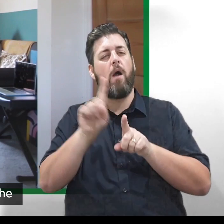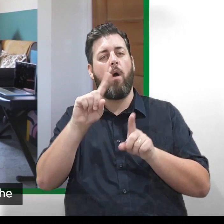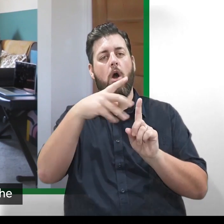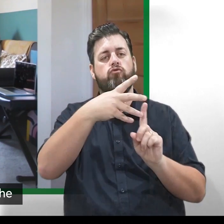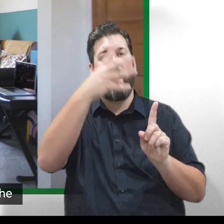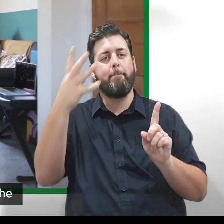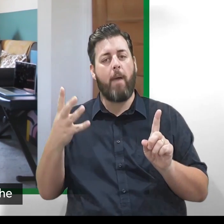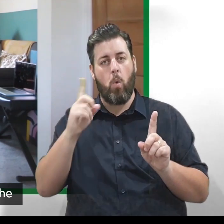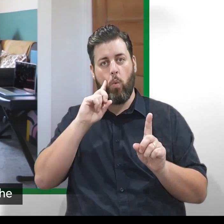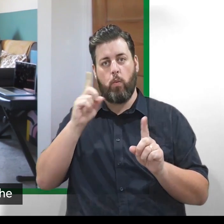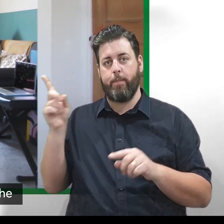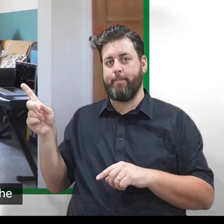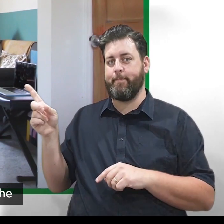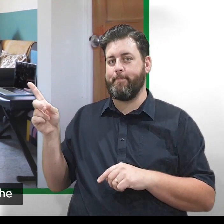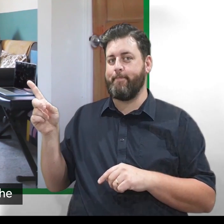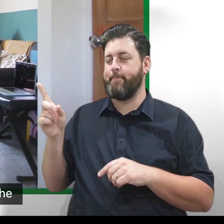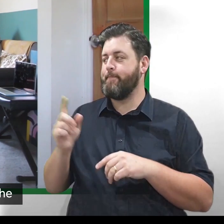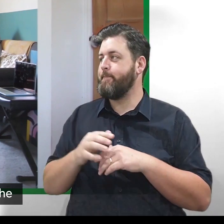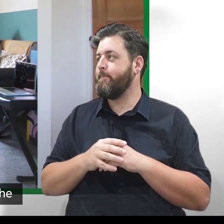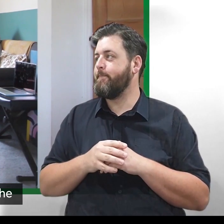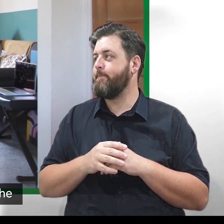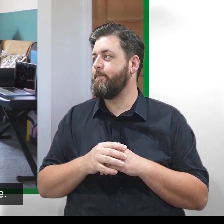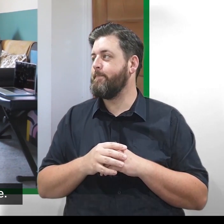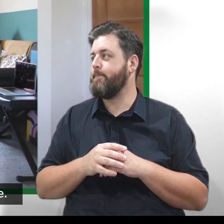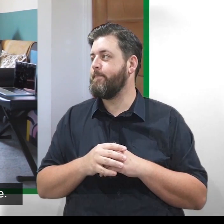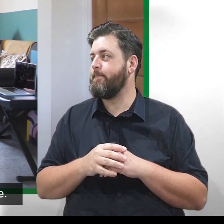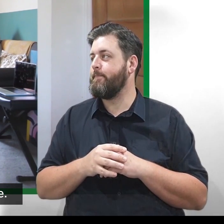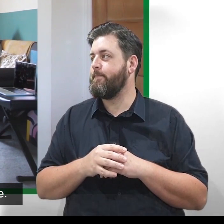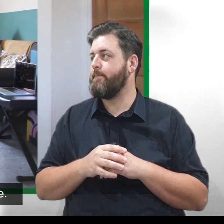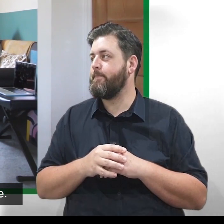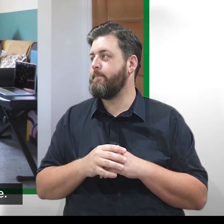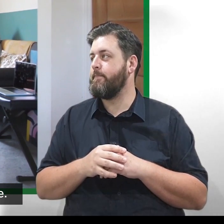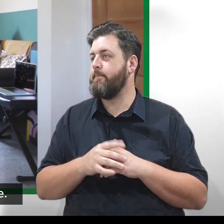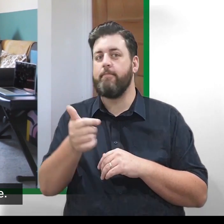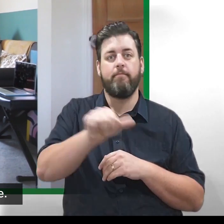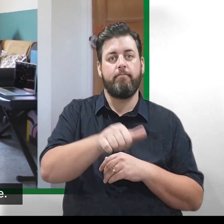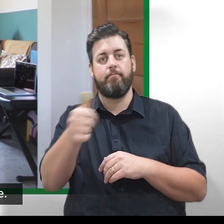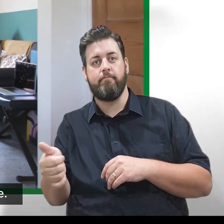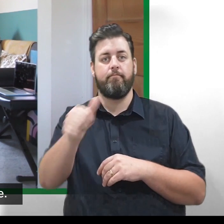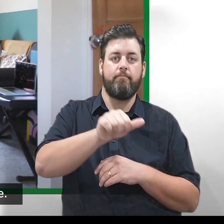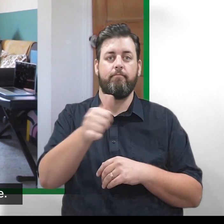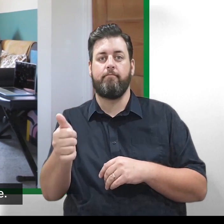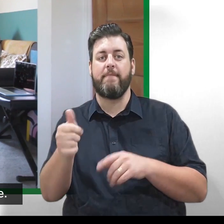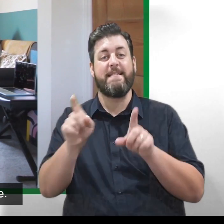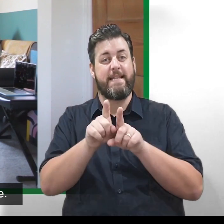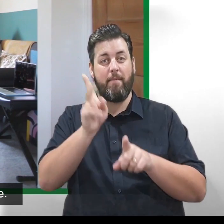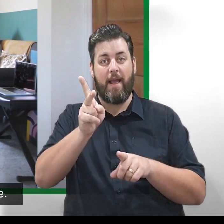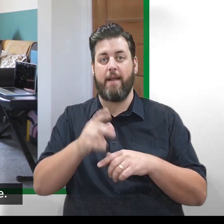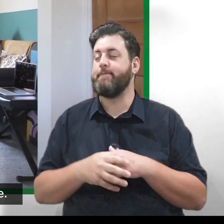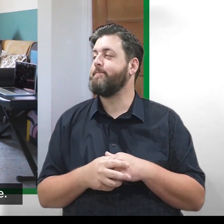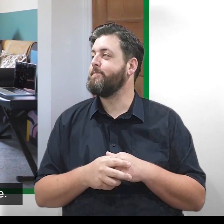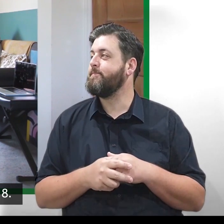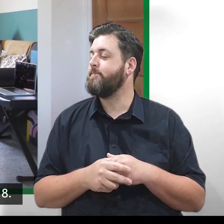rainbow movement to kick off. So here we go, we've got the left arm tracing the sky, the right arm tracing the sky, and then we do the same